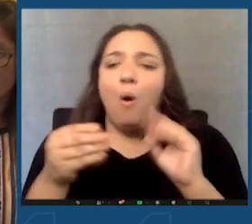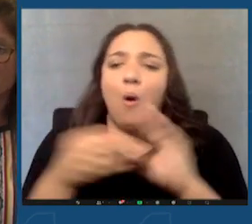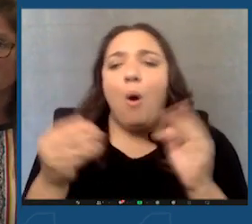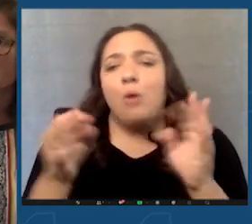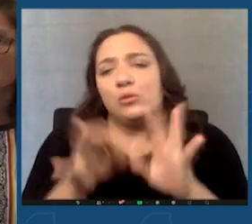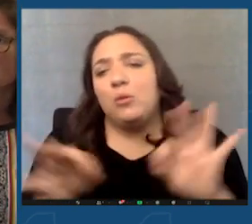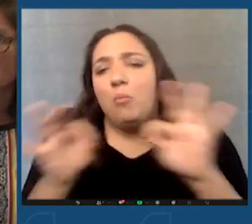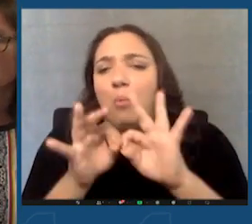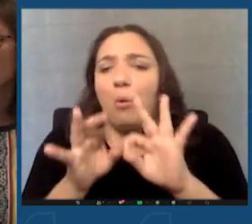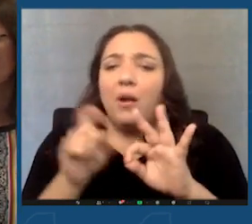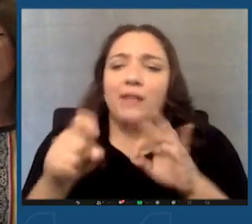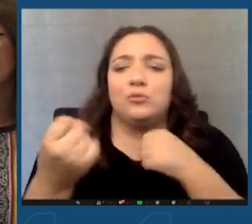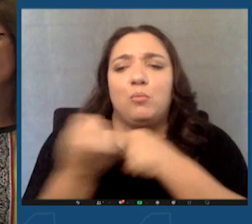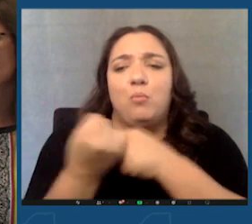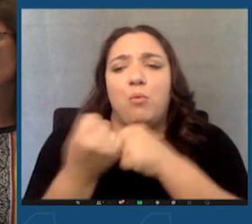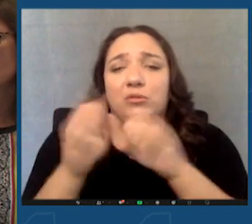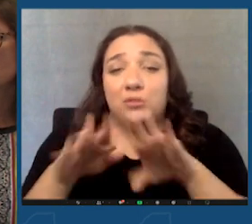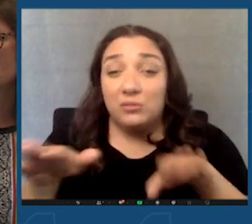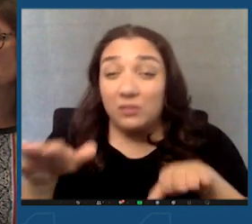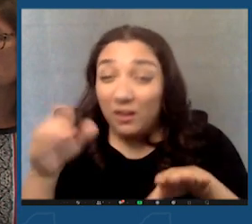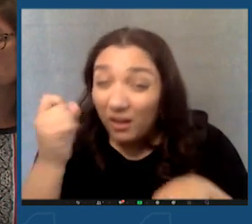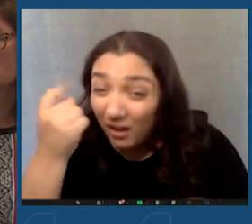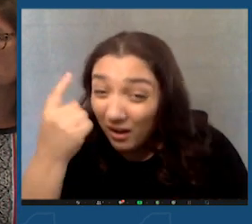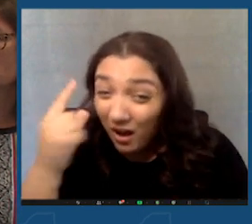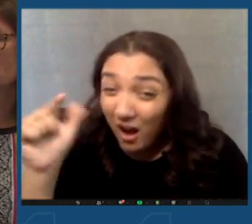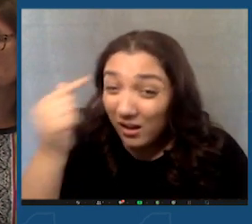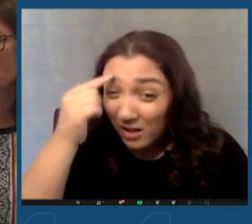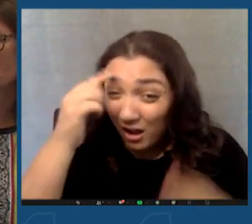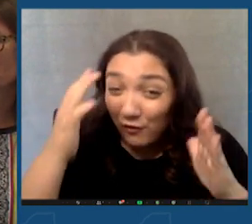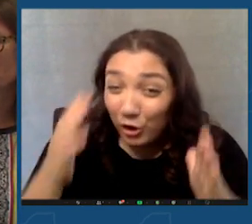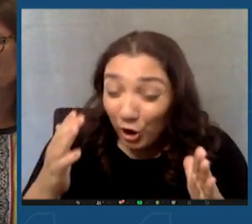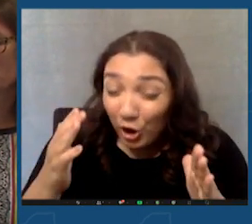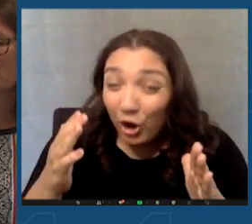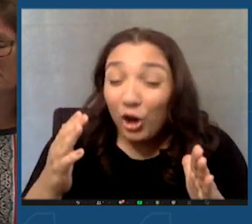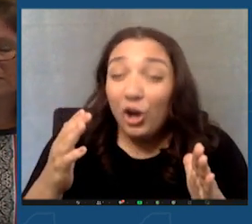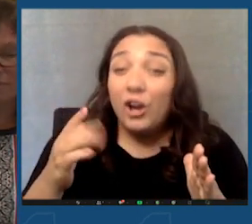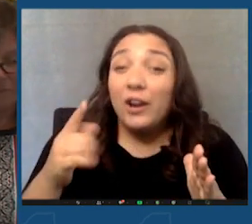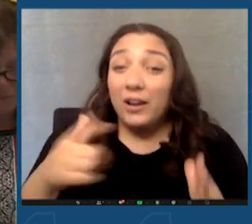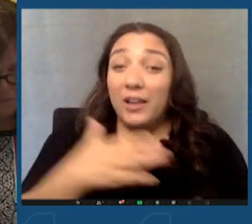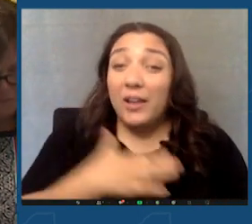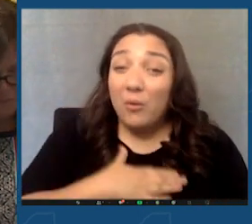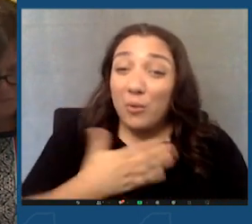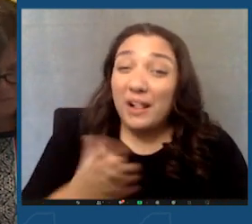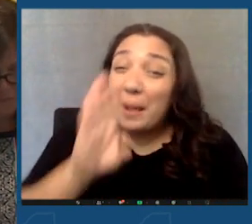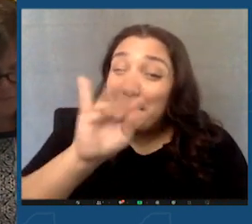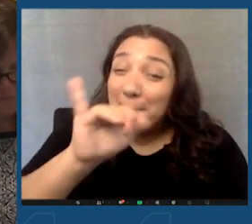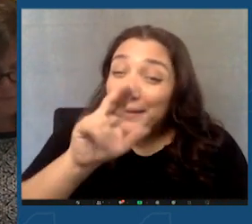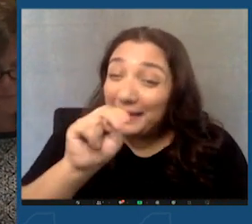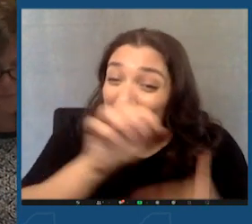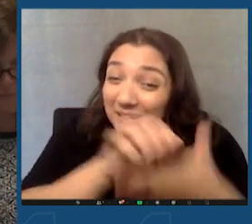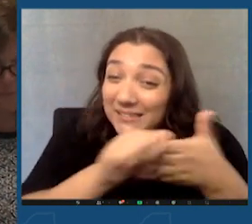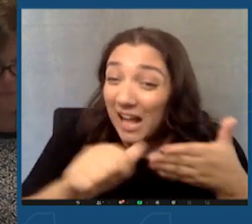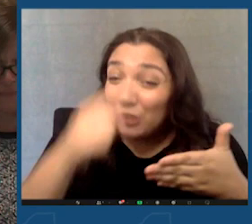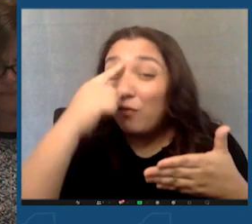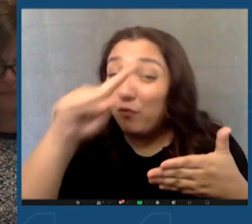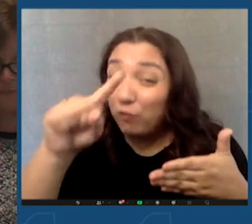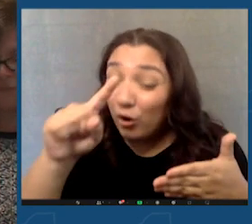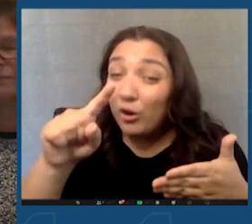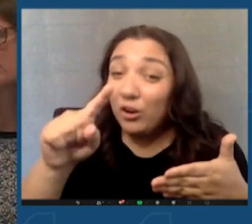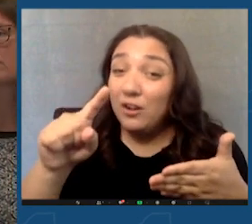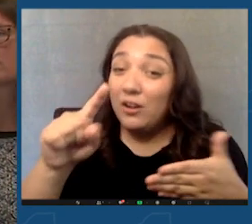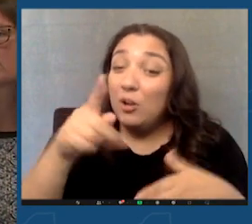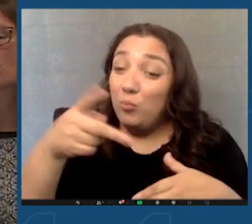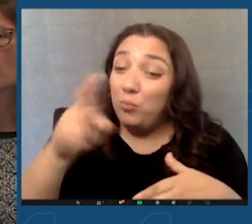settle in. The governor made a 9-figure commitment to pre-K education. That's